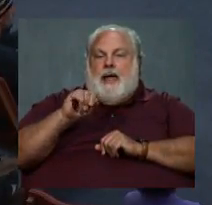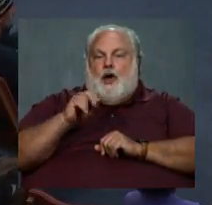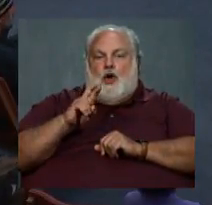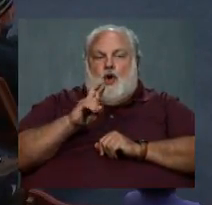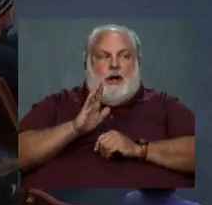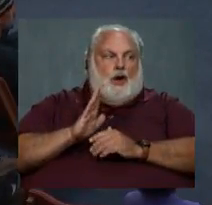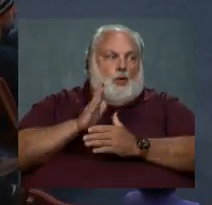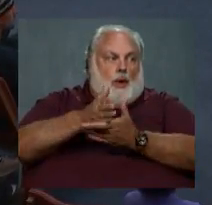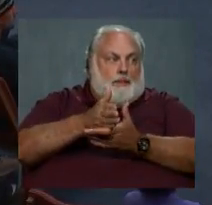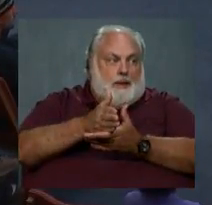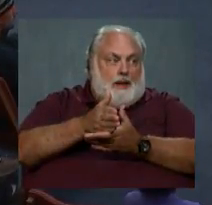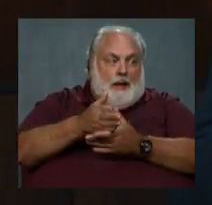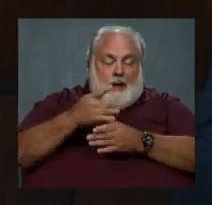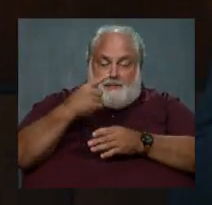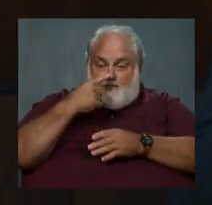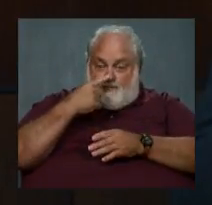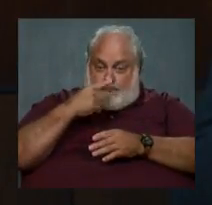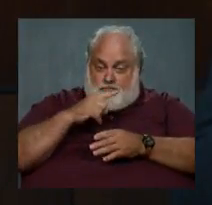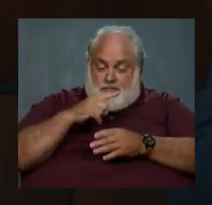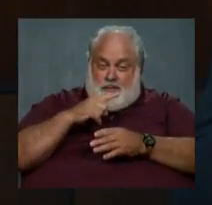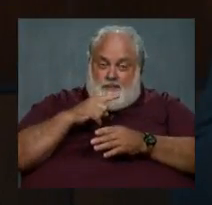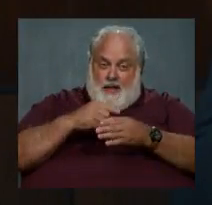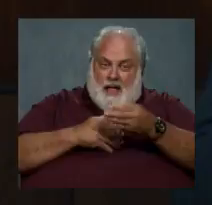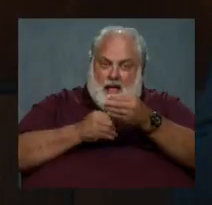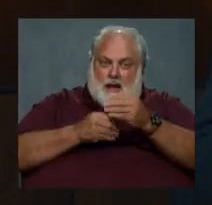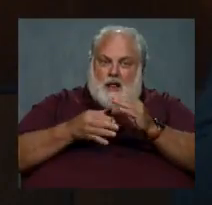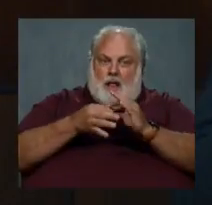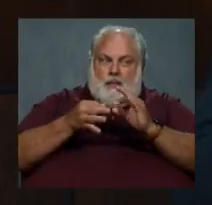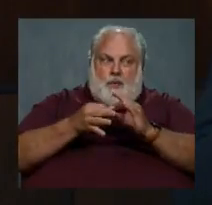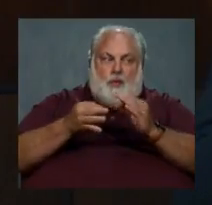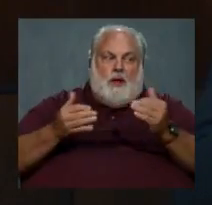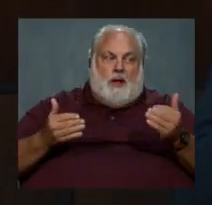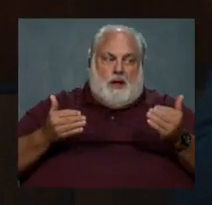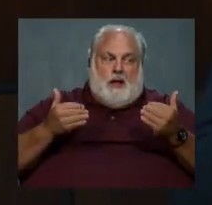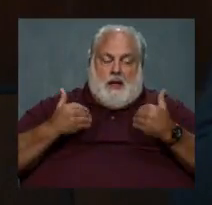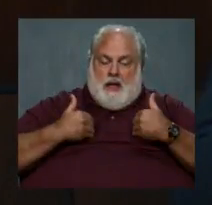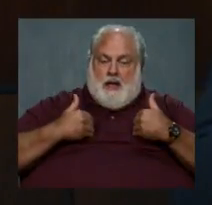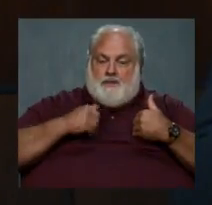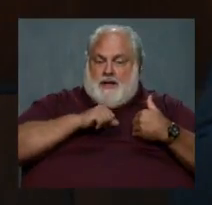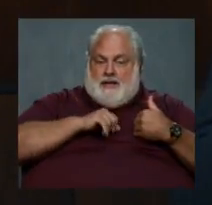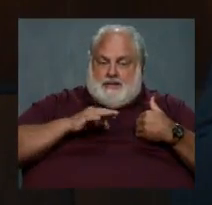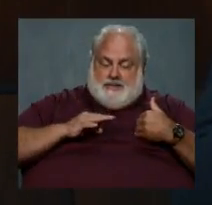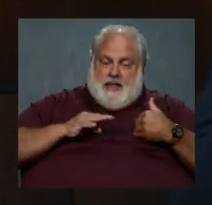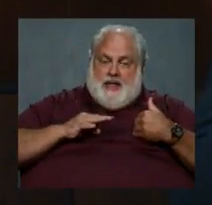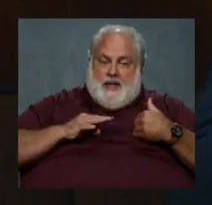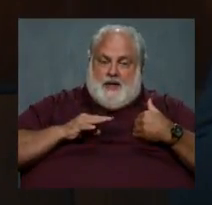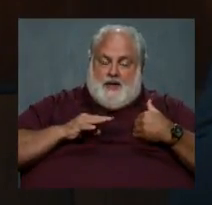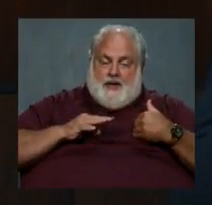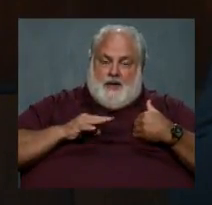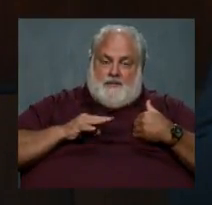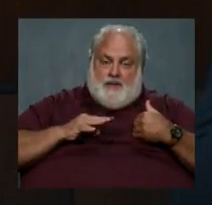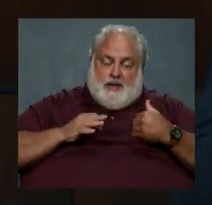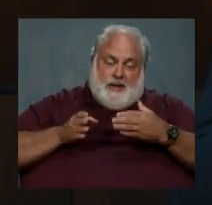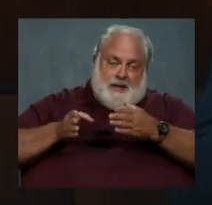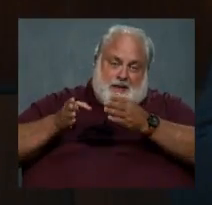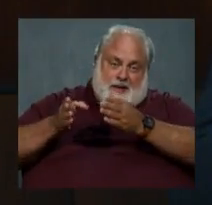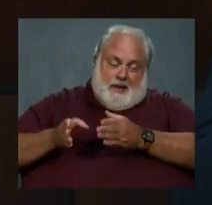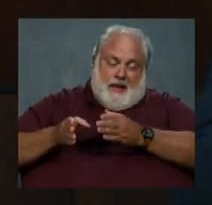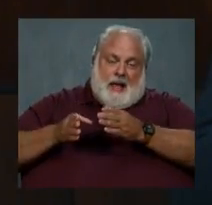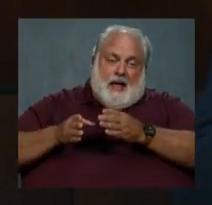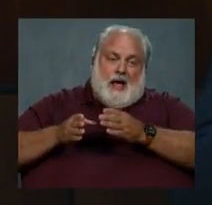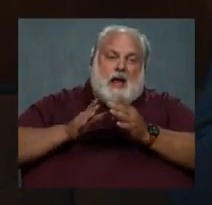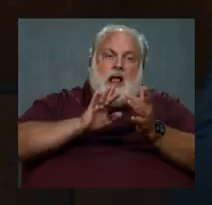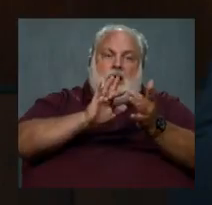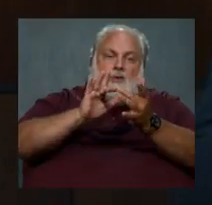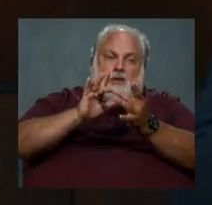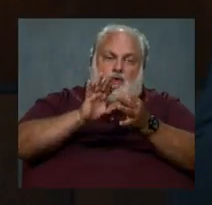if I could mention, we have on staff. The city manager has on staff an outreach coordinator,